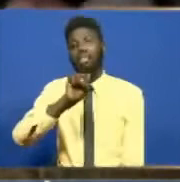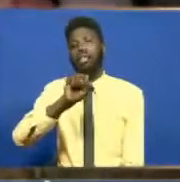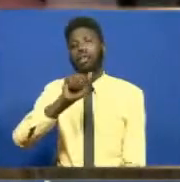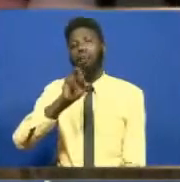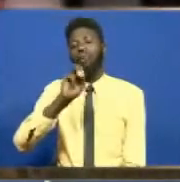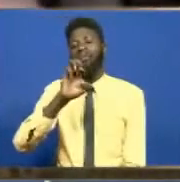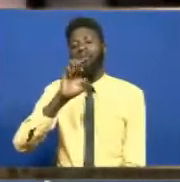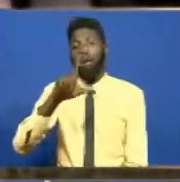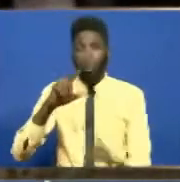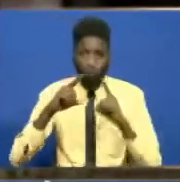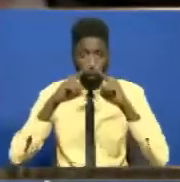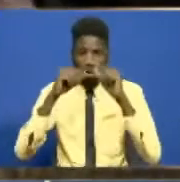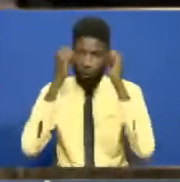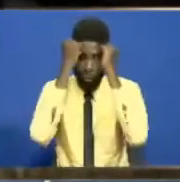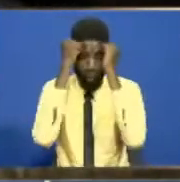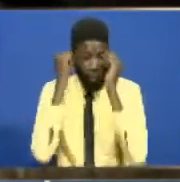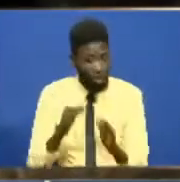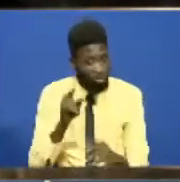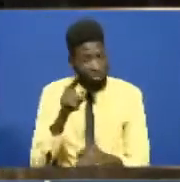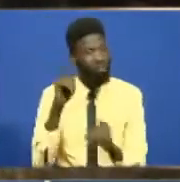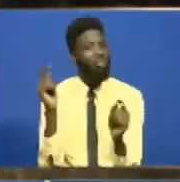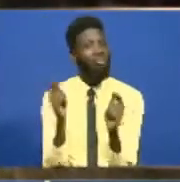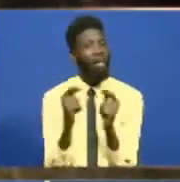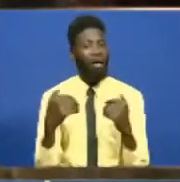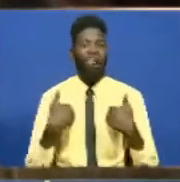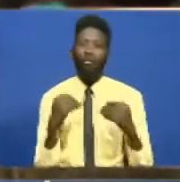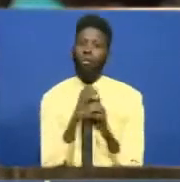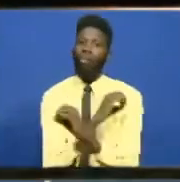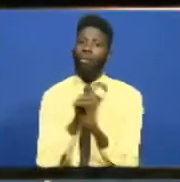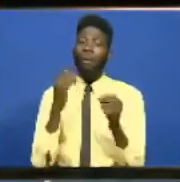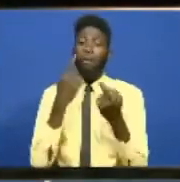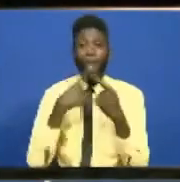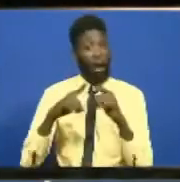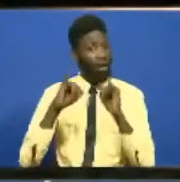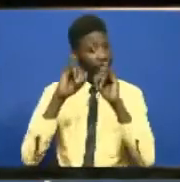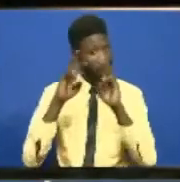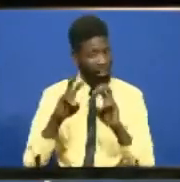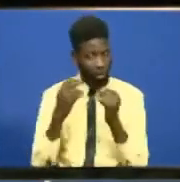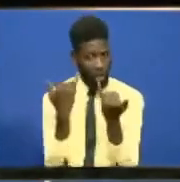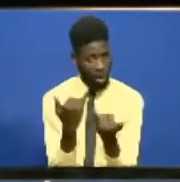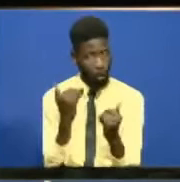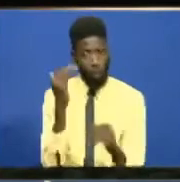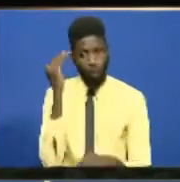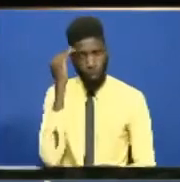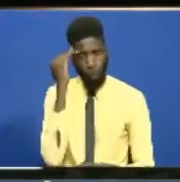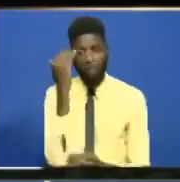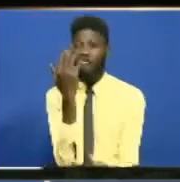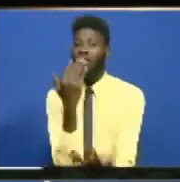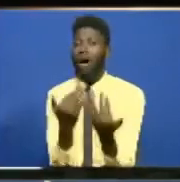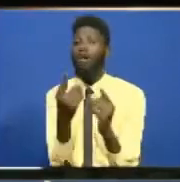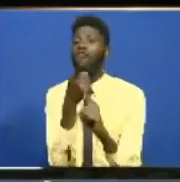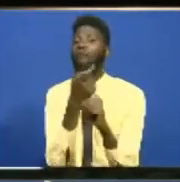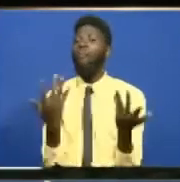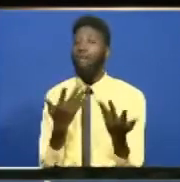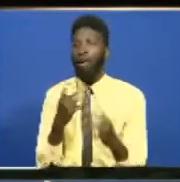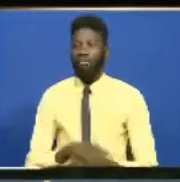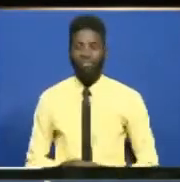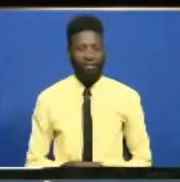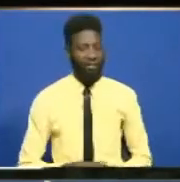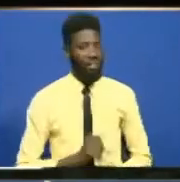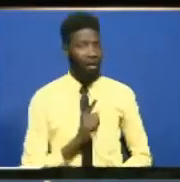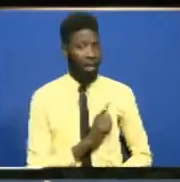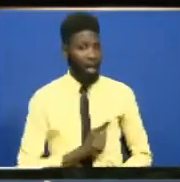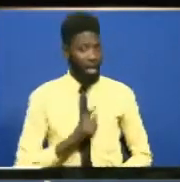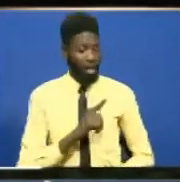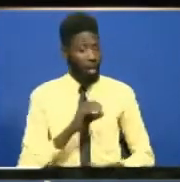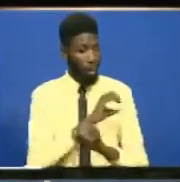and investigations are underway to establish the cause of the fire. Fortunately, hakuna mtu amekuwa injured.